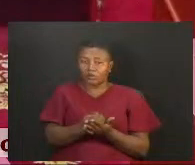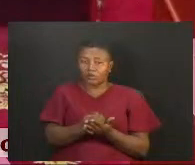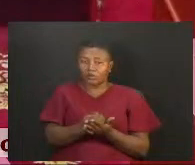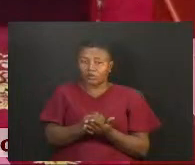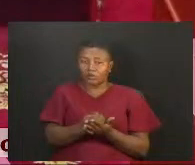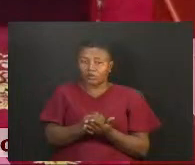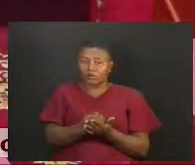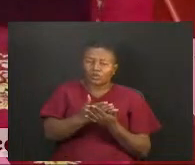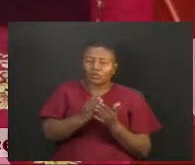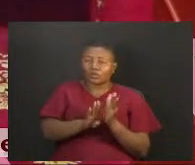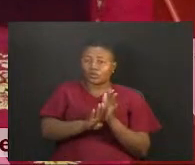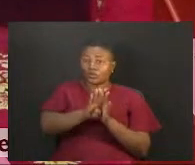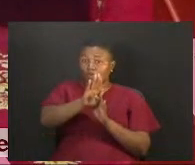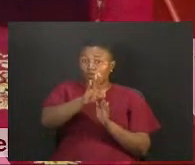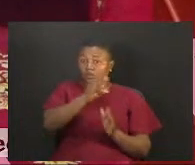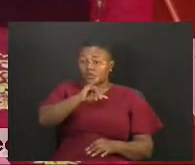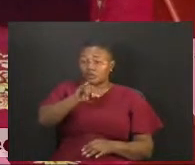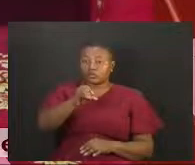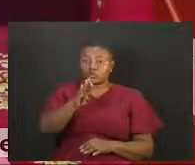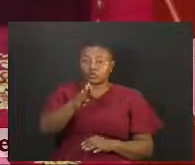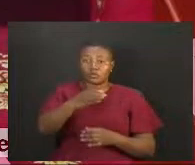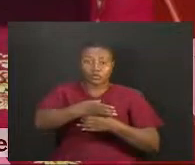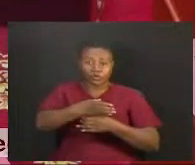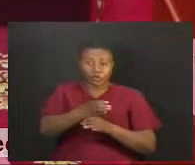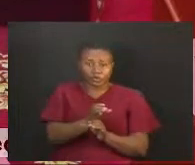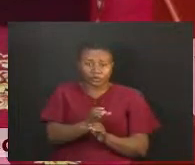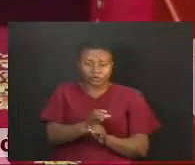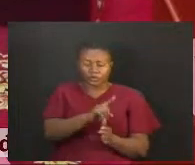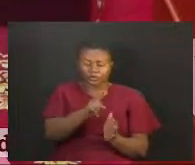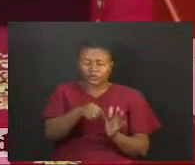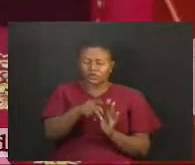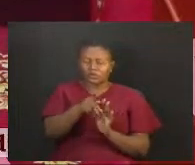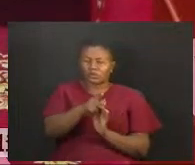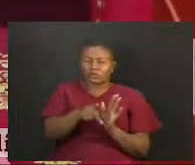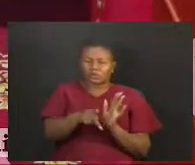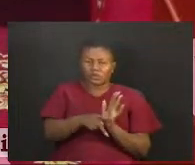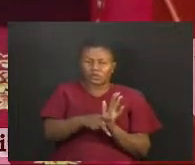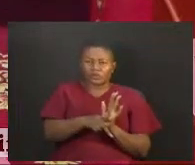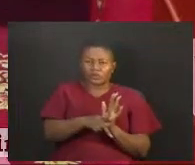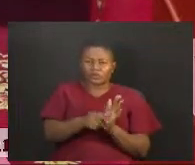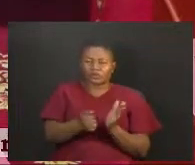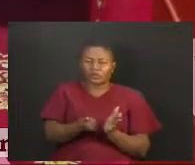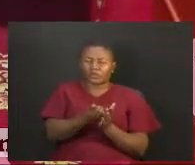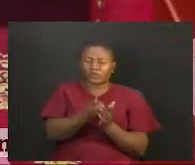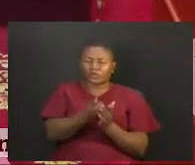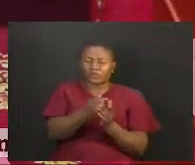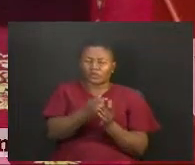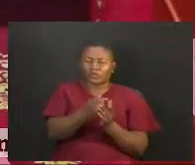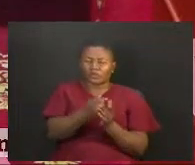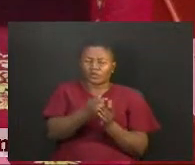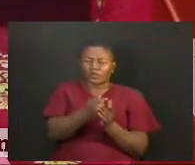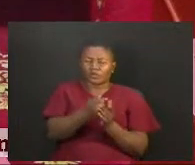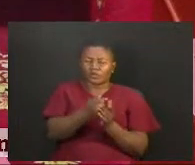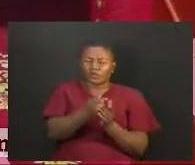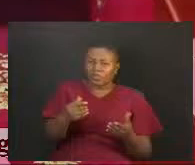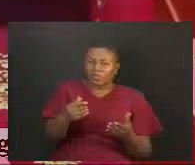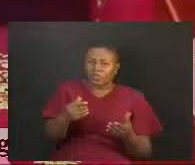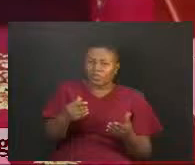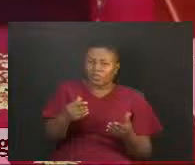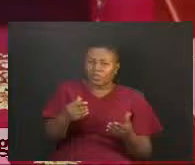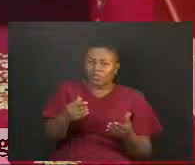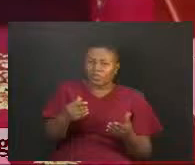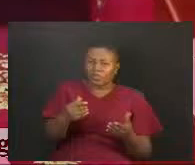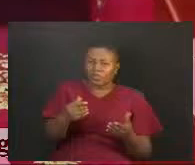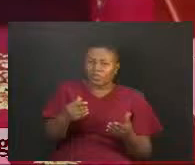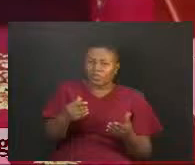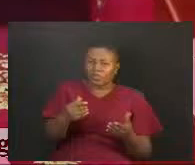creation. Right, Honorable Speaker, this policy will contribute to addressing Ghana's structural economic challenge by creating